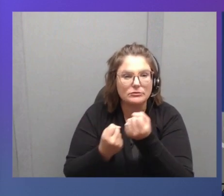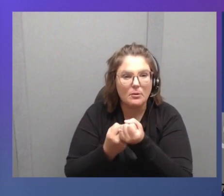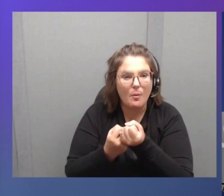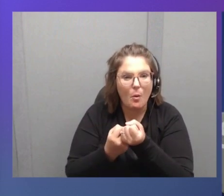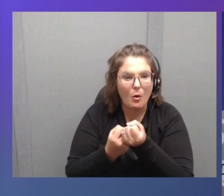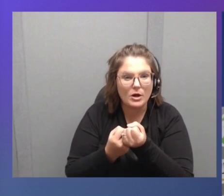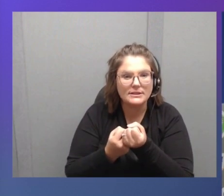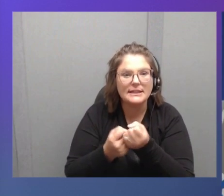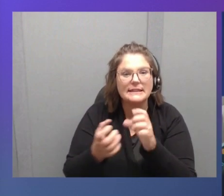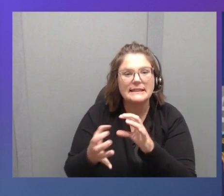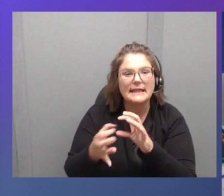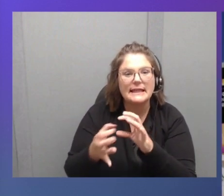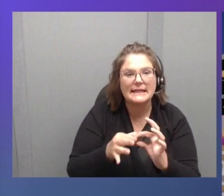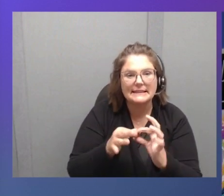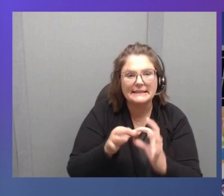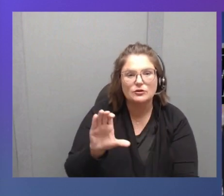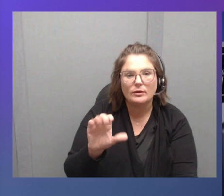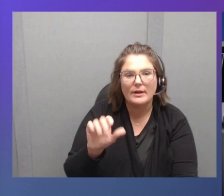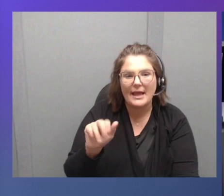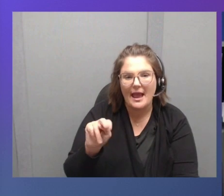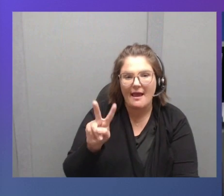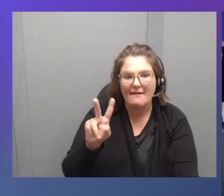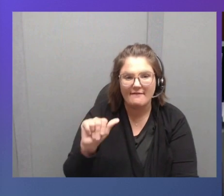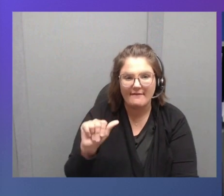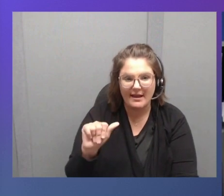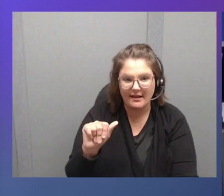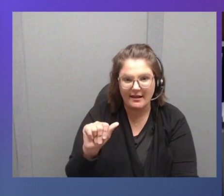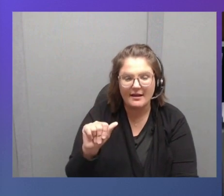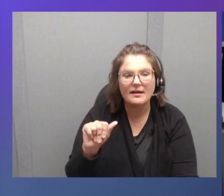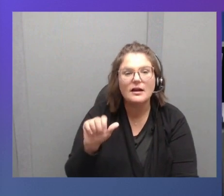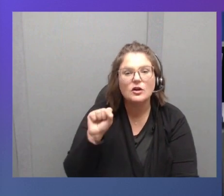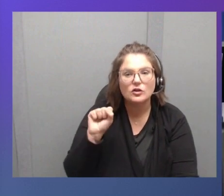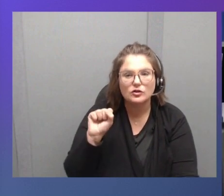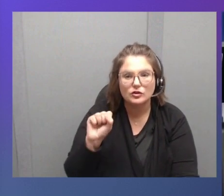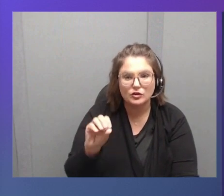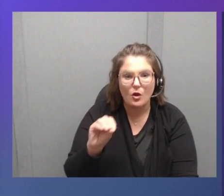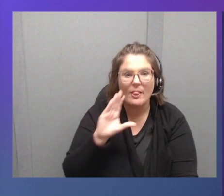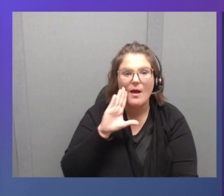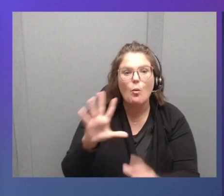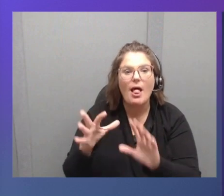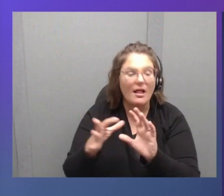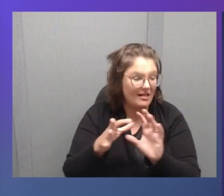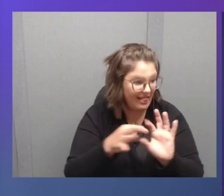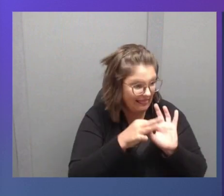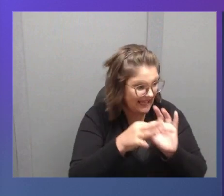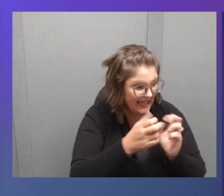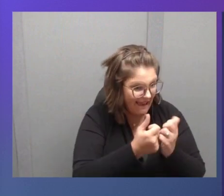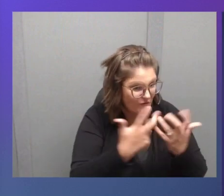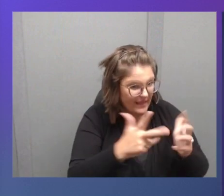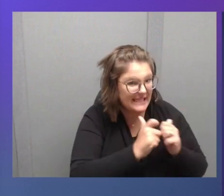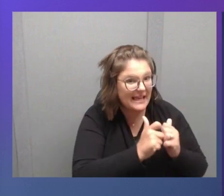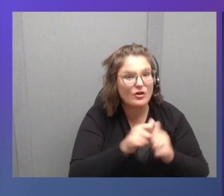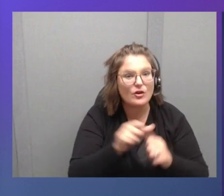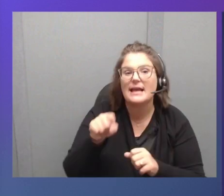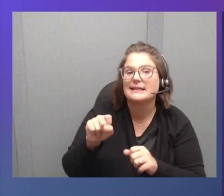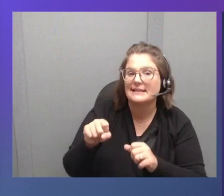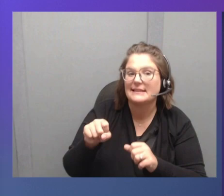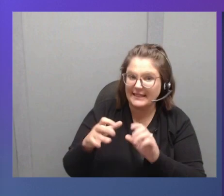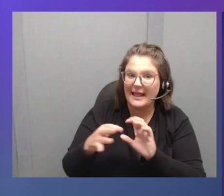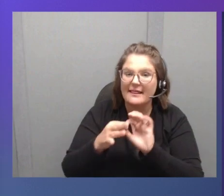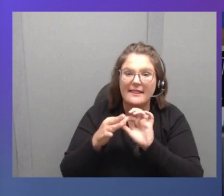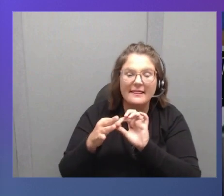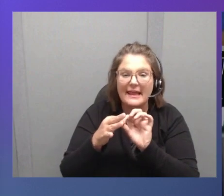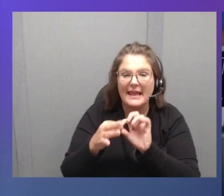a CAN bus device. So again, starting from that, we have connect everything together and collect everything, send it up into a CAN